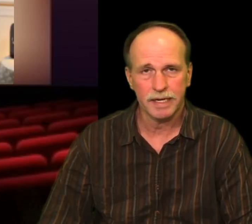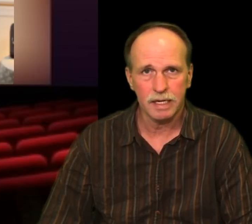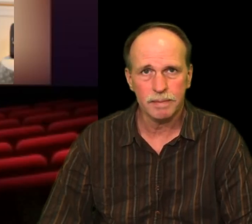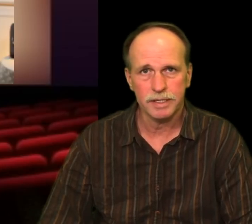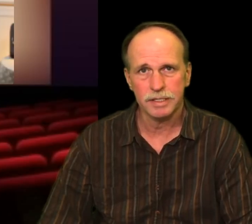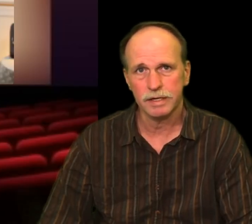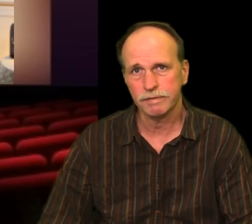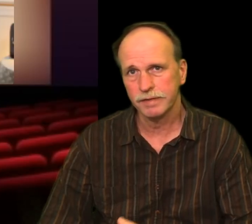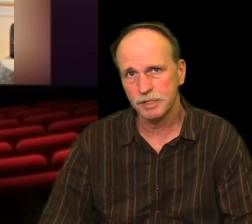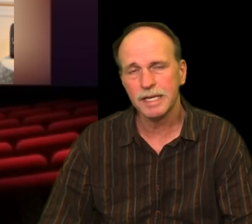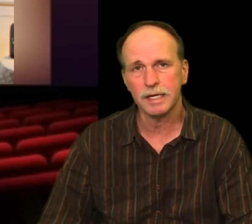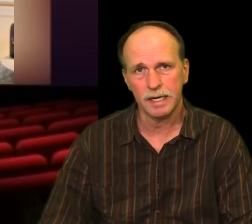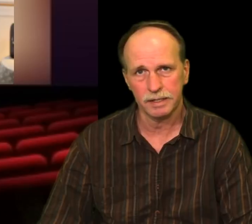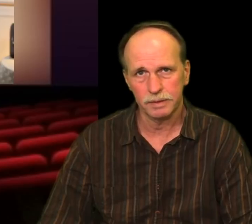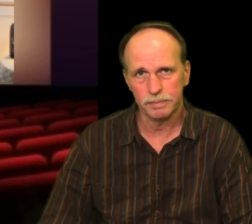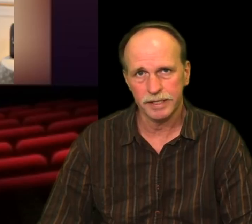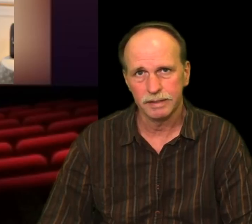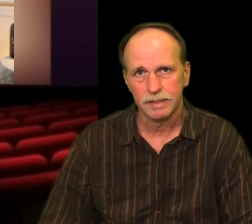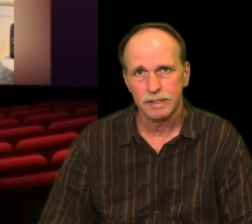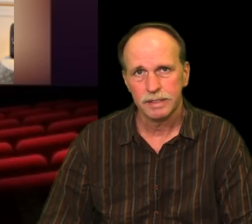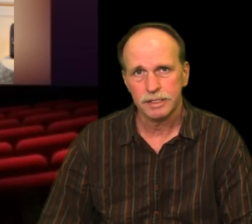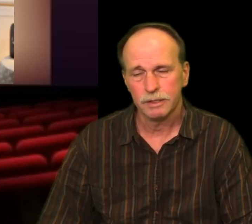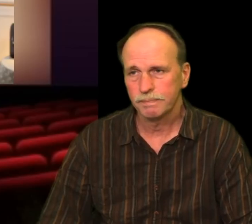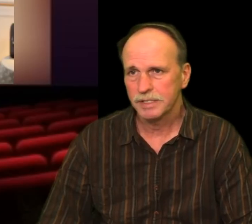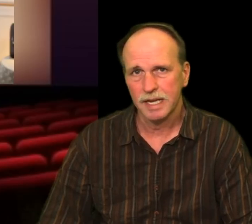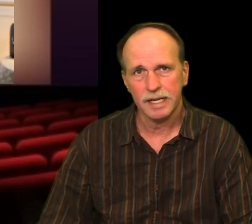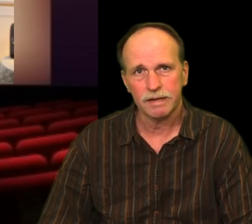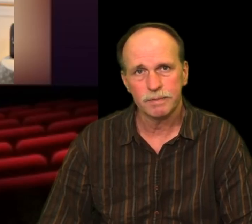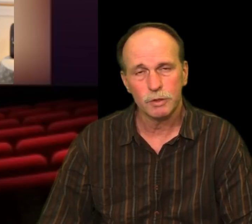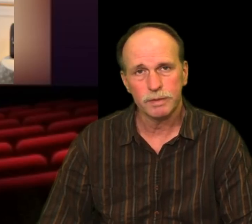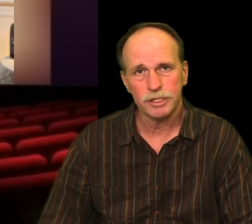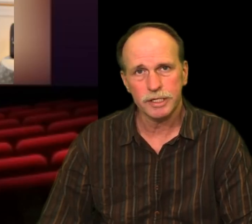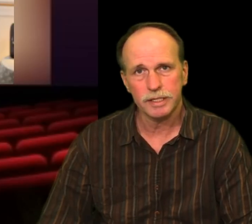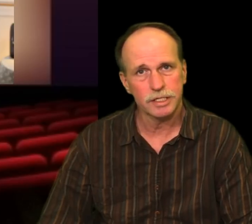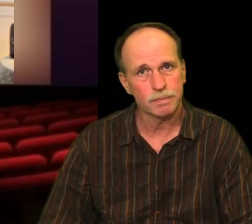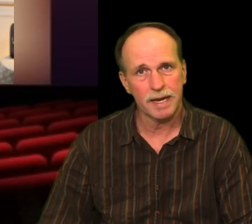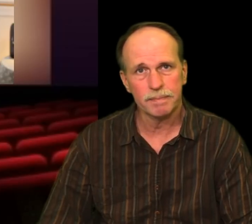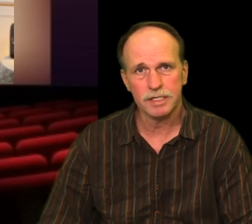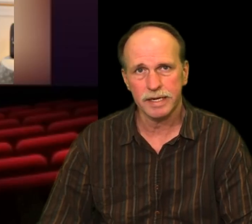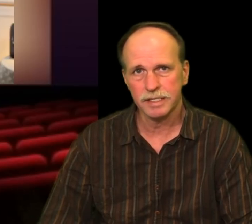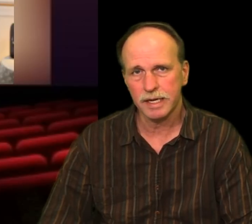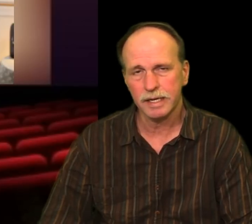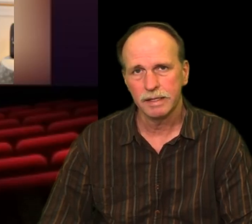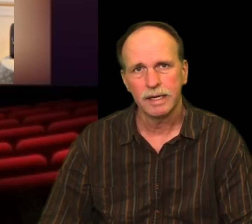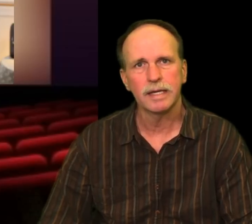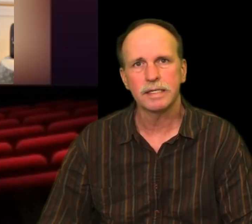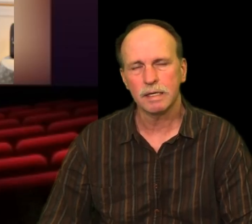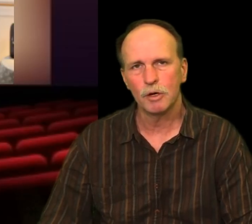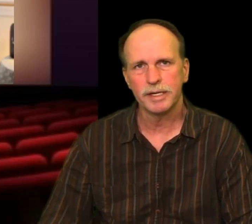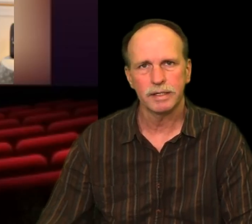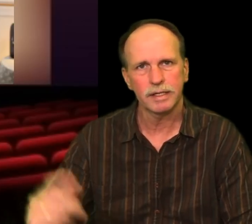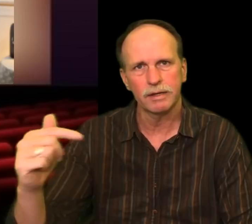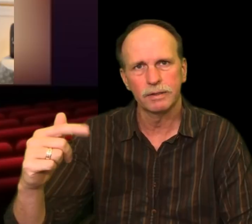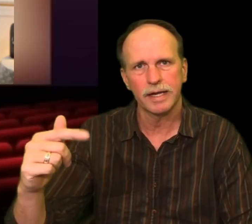hope that my comments have expanded on it a little bit. So, signing out from Northern Michigan, this is Bob the Science Guy. Hey, take